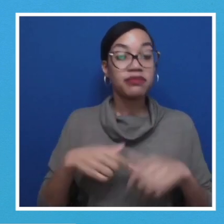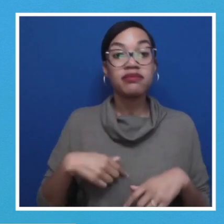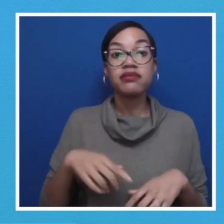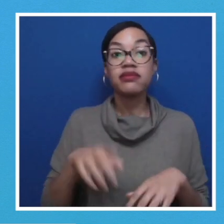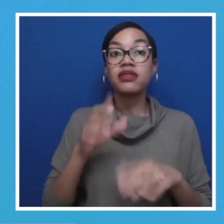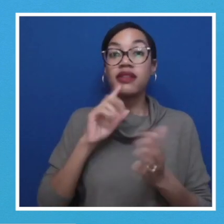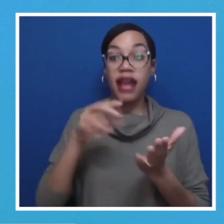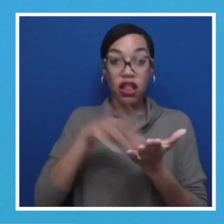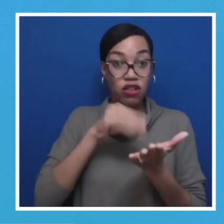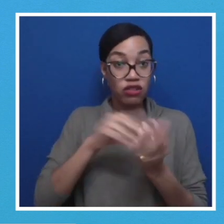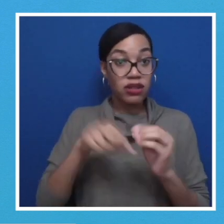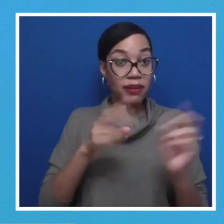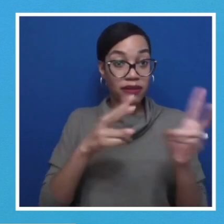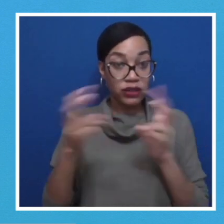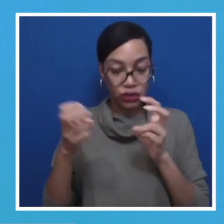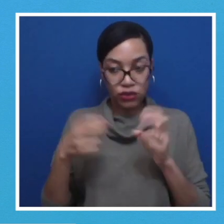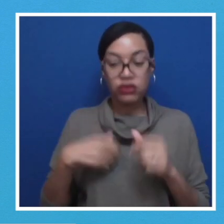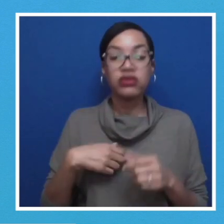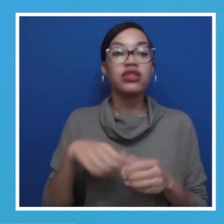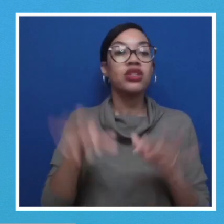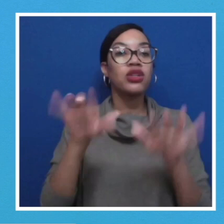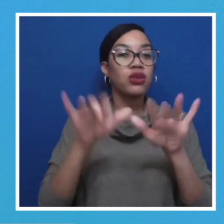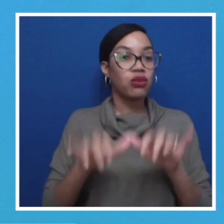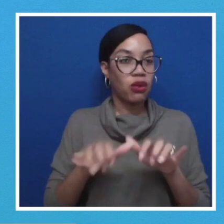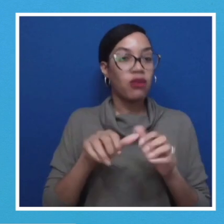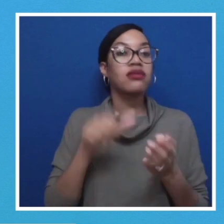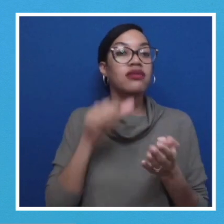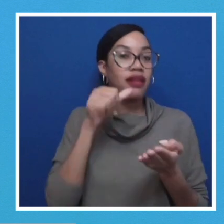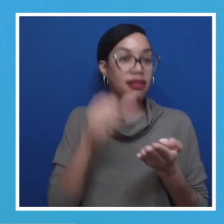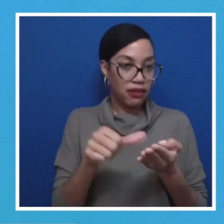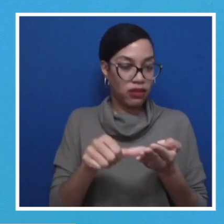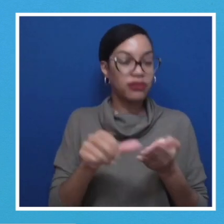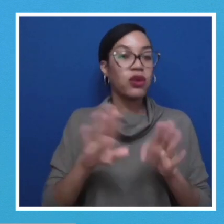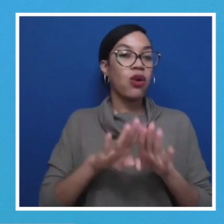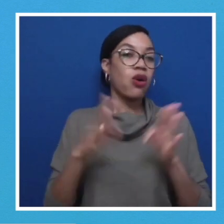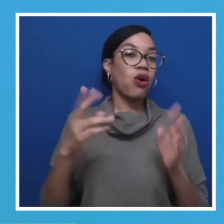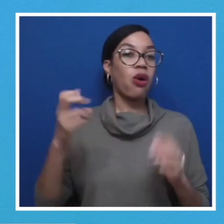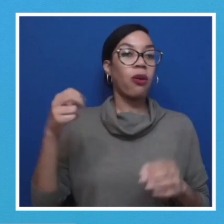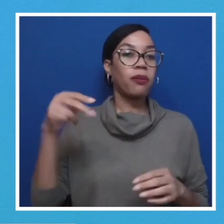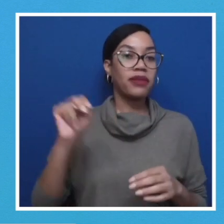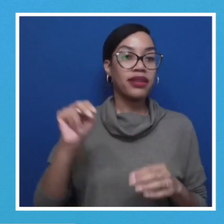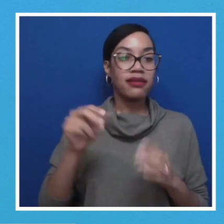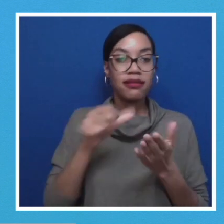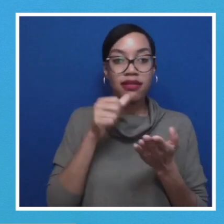letter, and we did an open letter. And I mean,